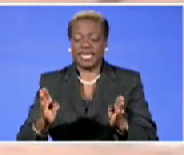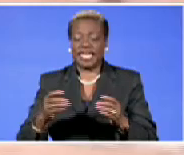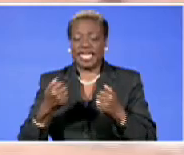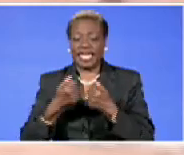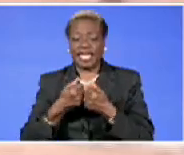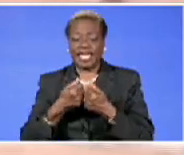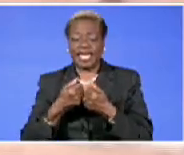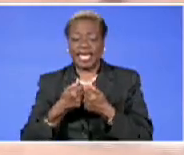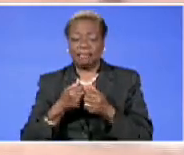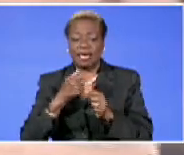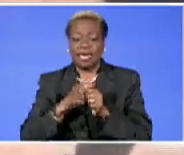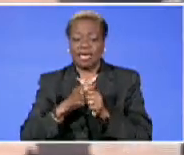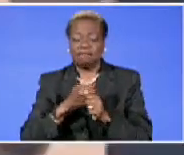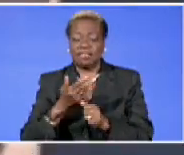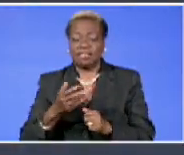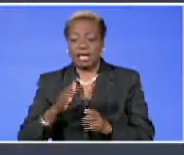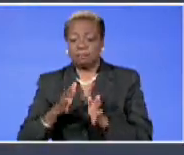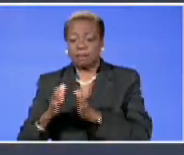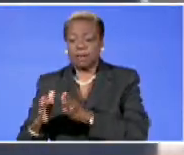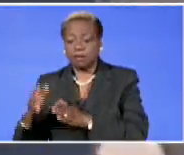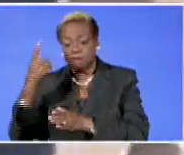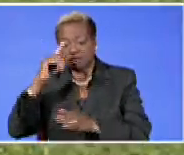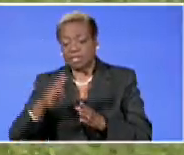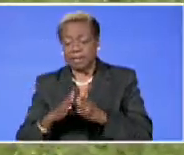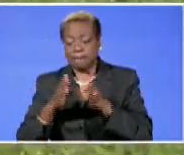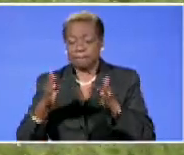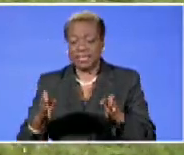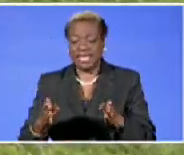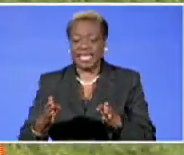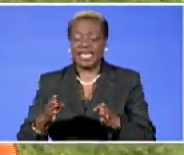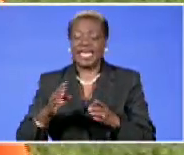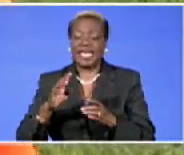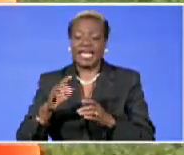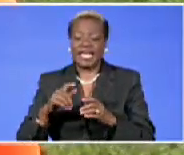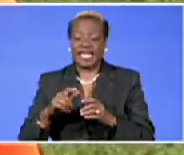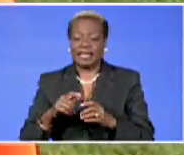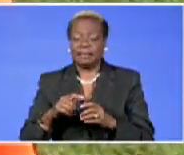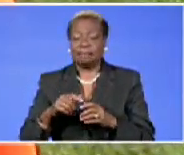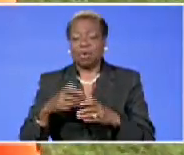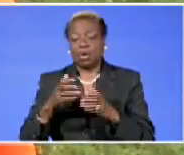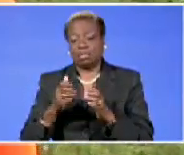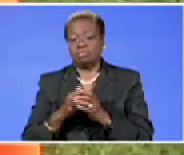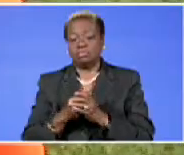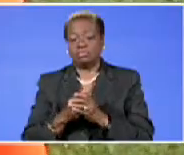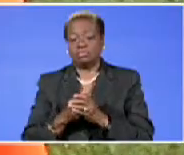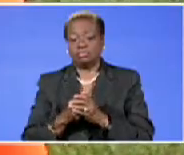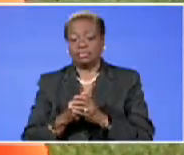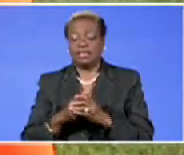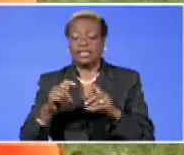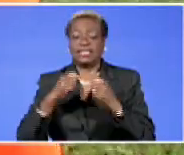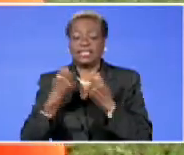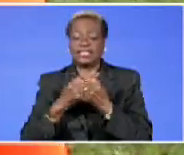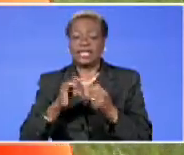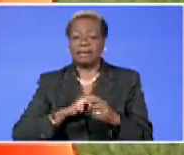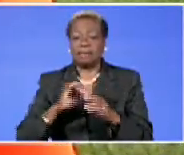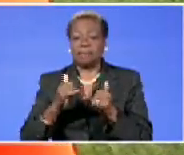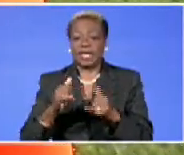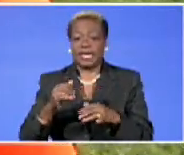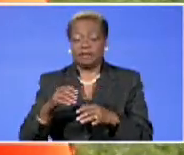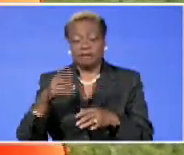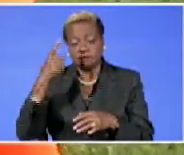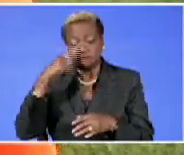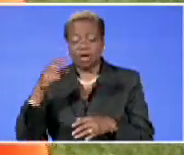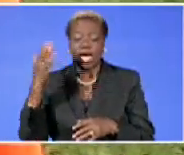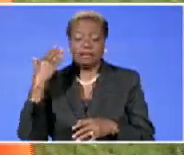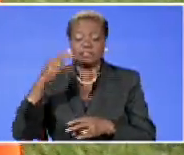AAA prepares you for the big leagues. I had a lot of fun up there, and I can't wait to get back. The team that I played for, after the hurricane, they did a charity at the stadium to